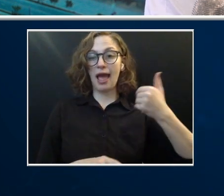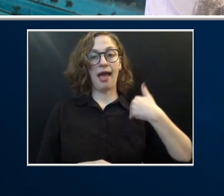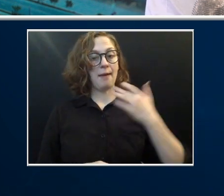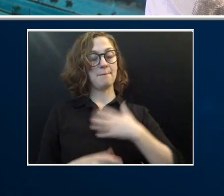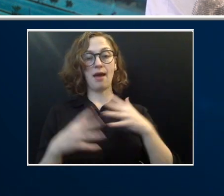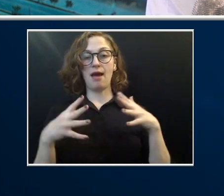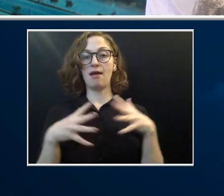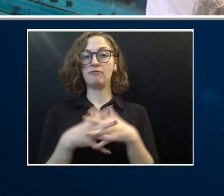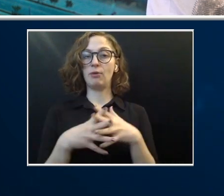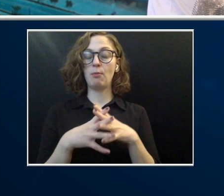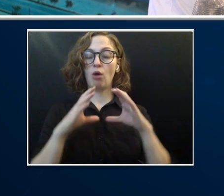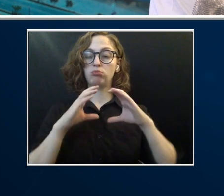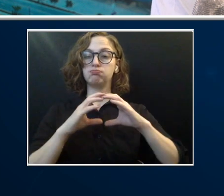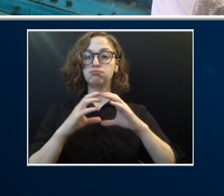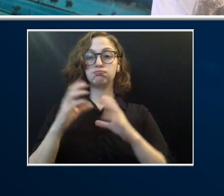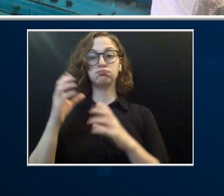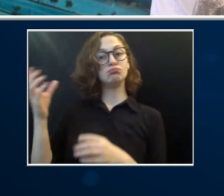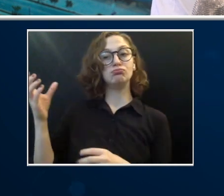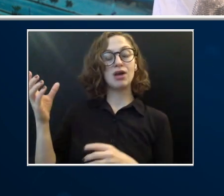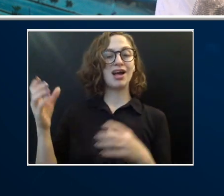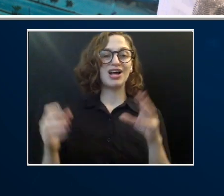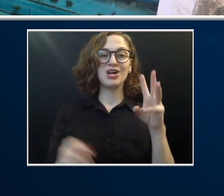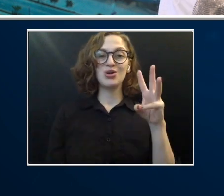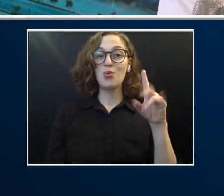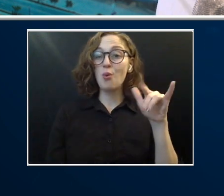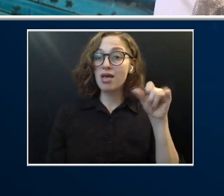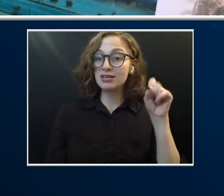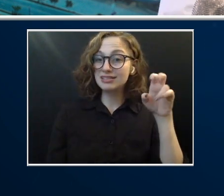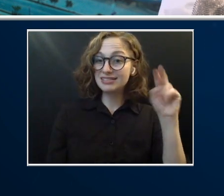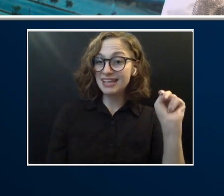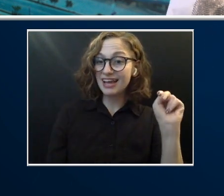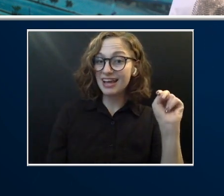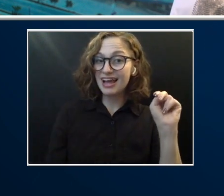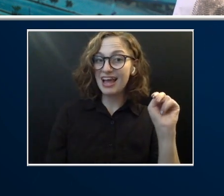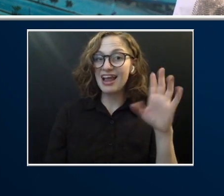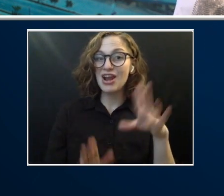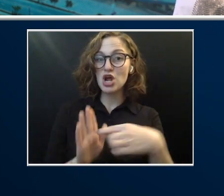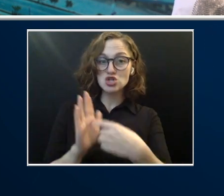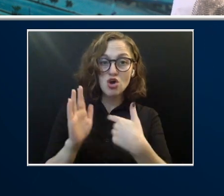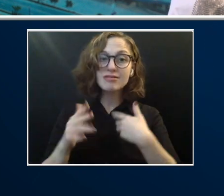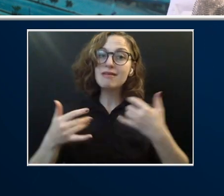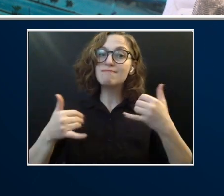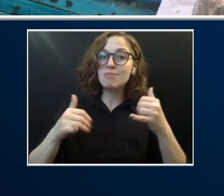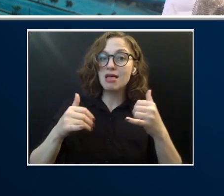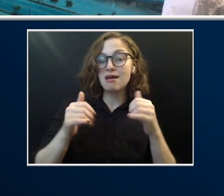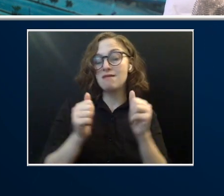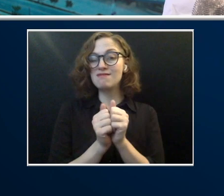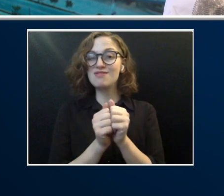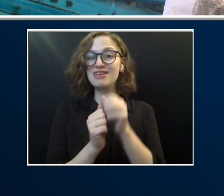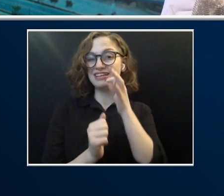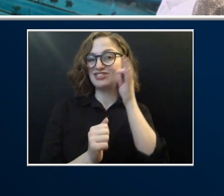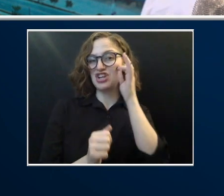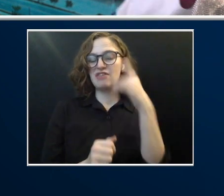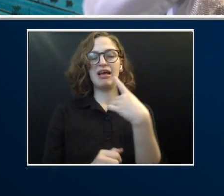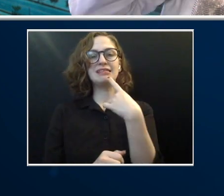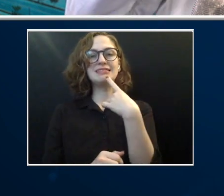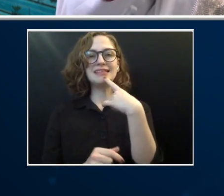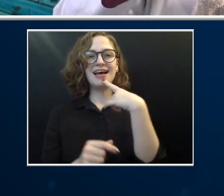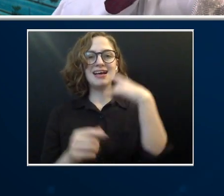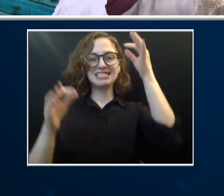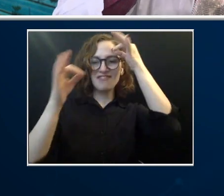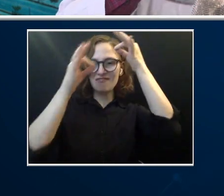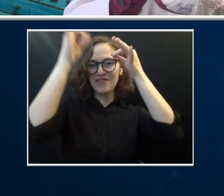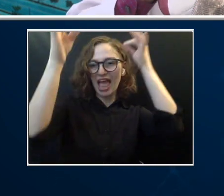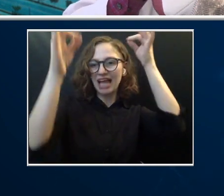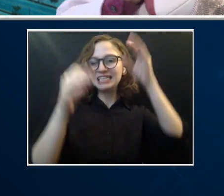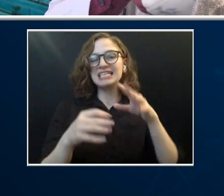Wilson football. It shows that I played with the Chiefs. It says Fantasy Camp on it. It's got a bunch of signatures. I know how